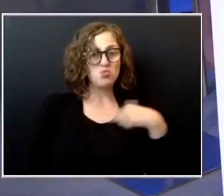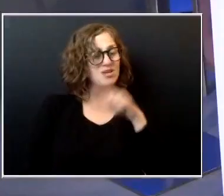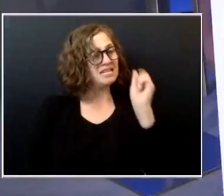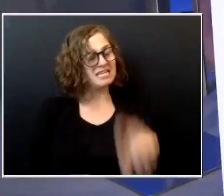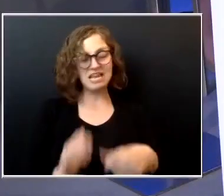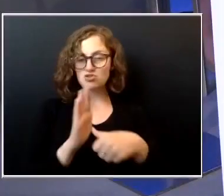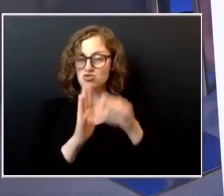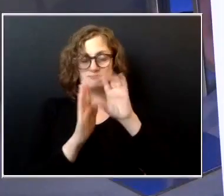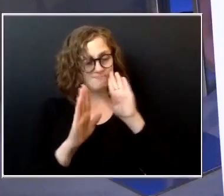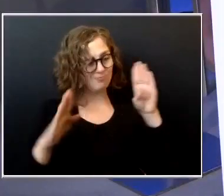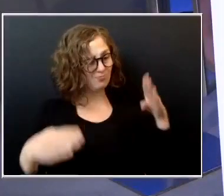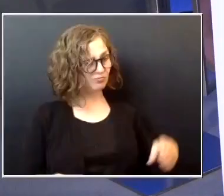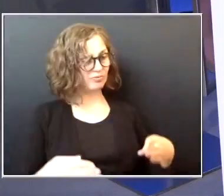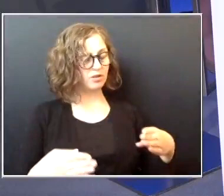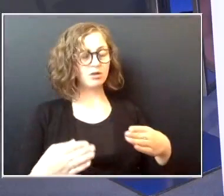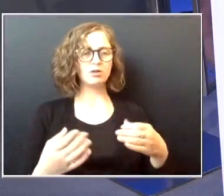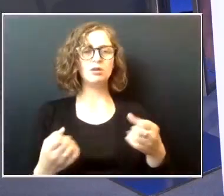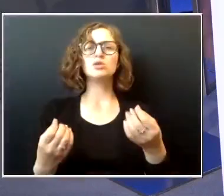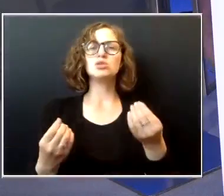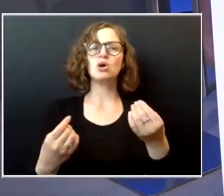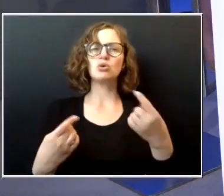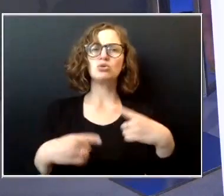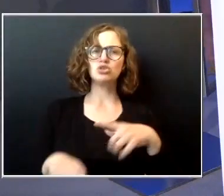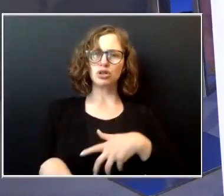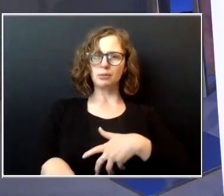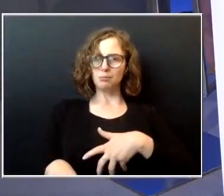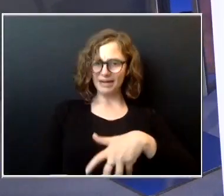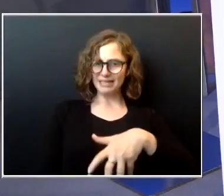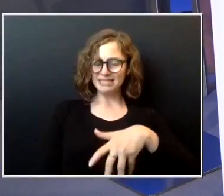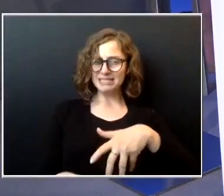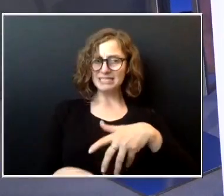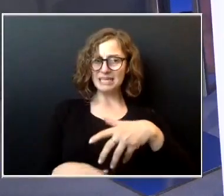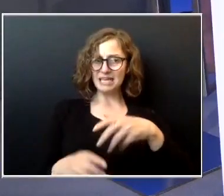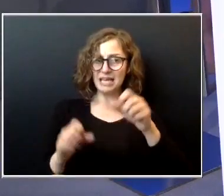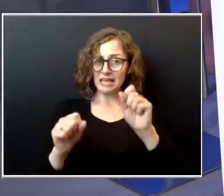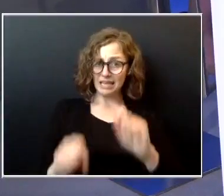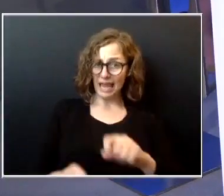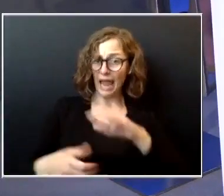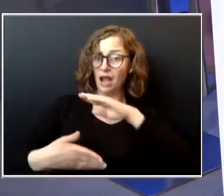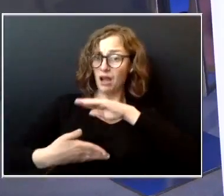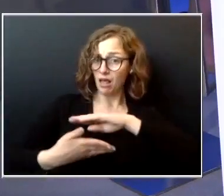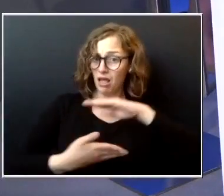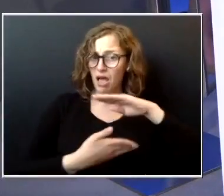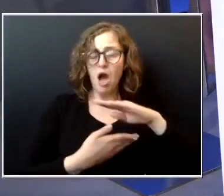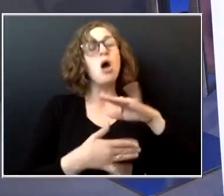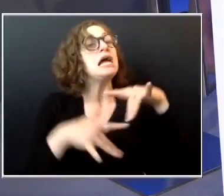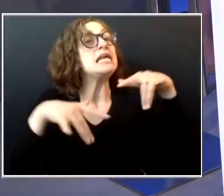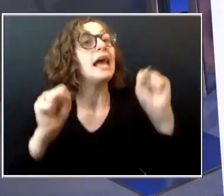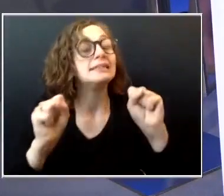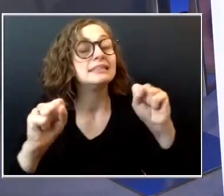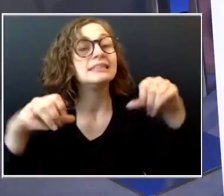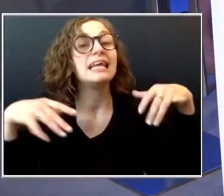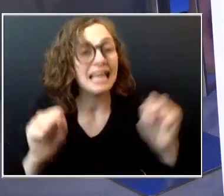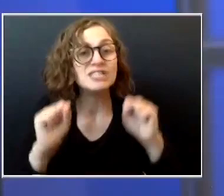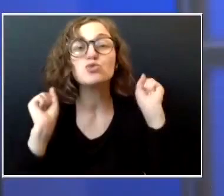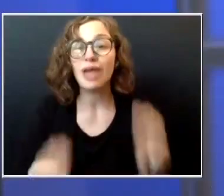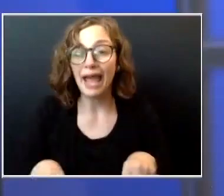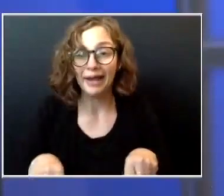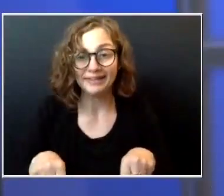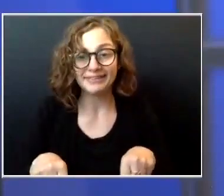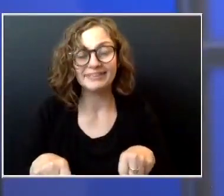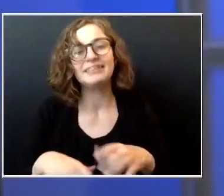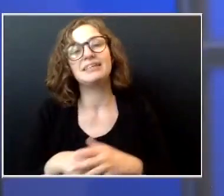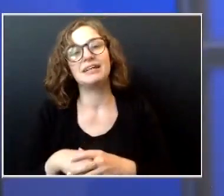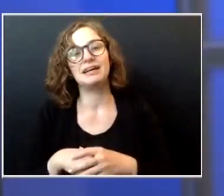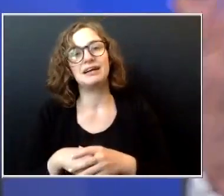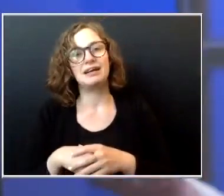during pregnancy, or are they not allowed to happen? Absolutely, they can happen. Okay. In fact, People think they can't. But I still have patients